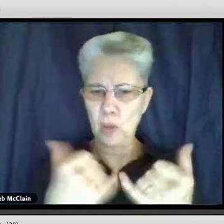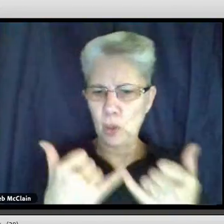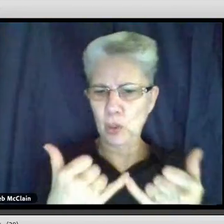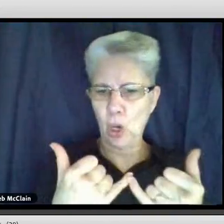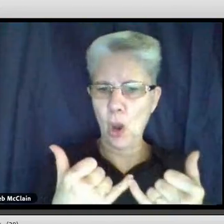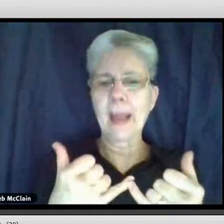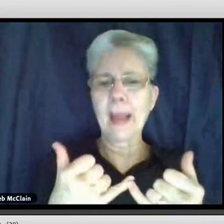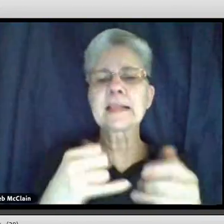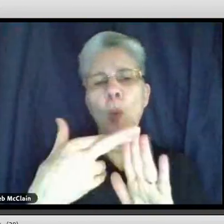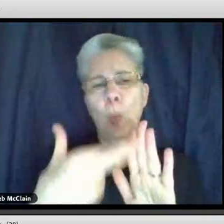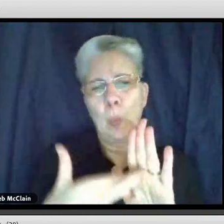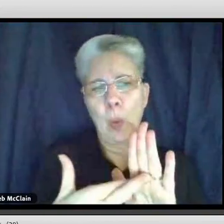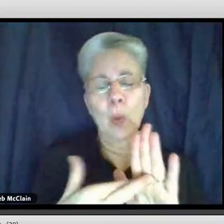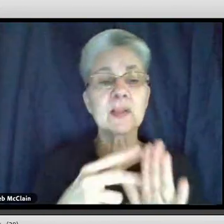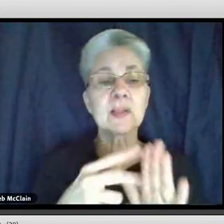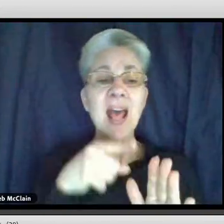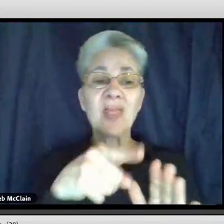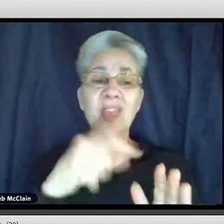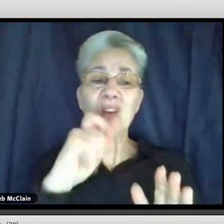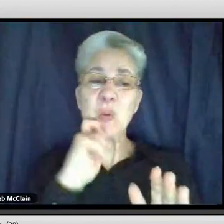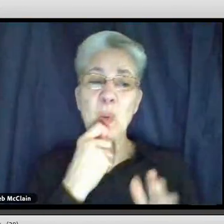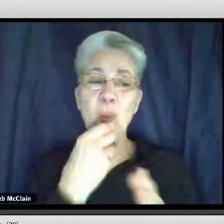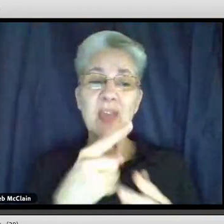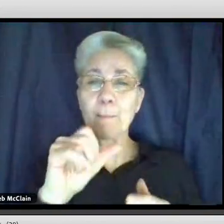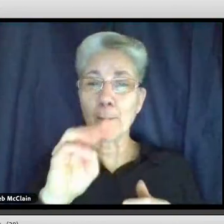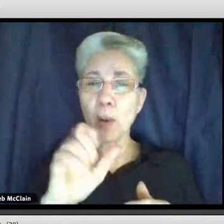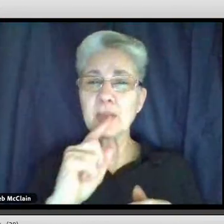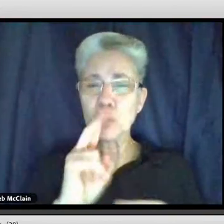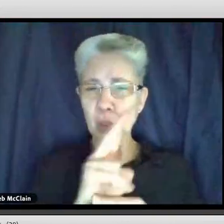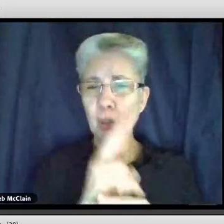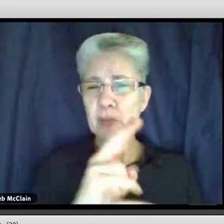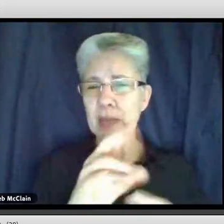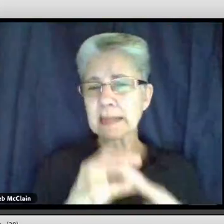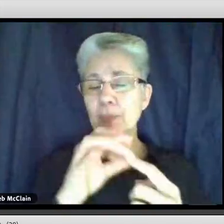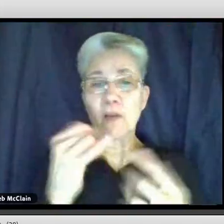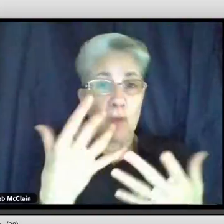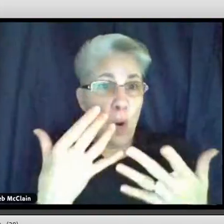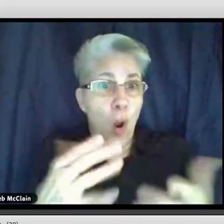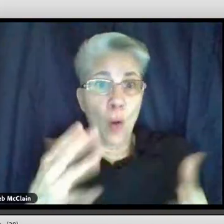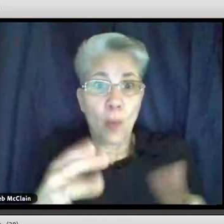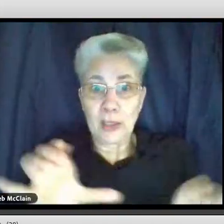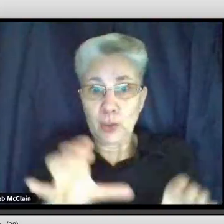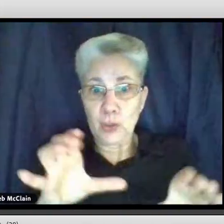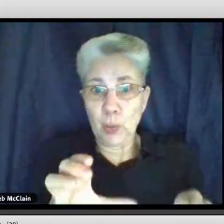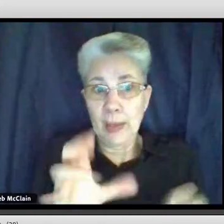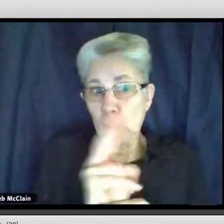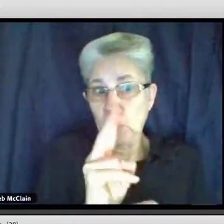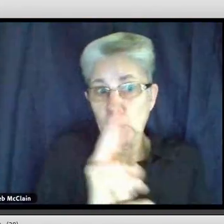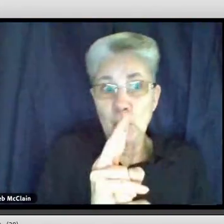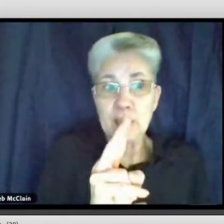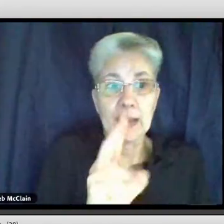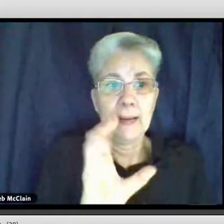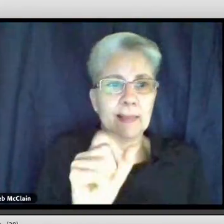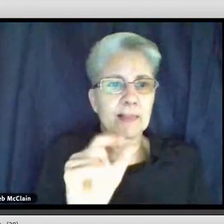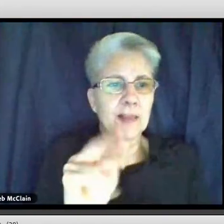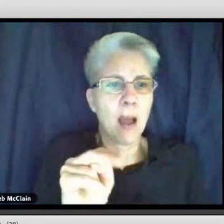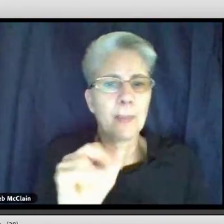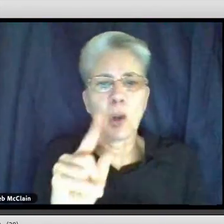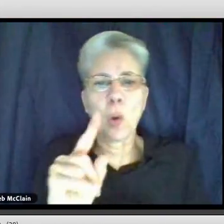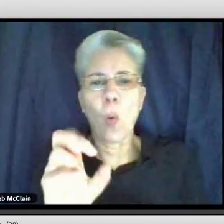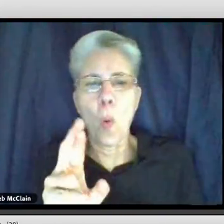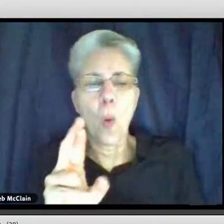thing about Premise is it can be used as an extension schema. So if you are already using Dublin Core or mods to capture